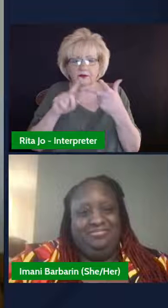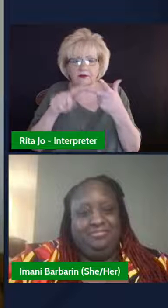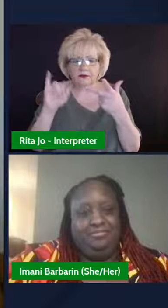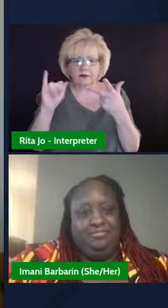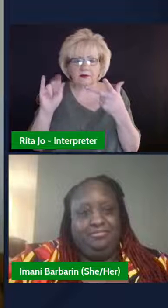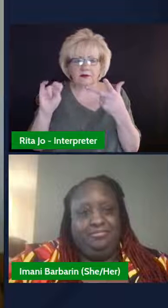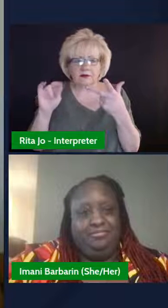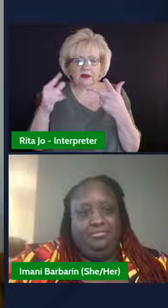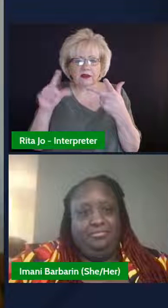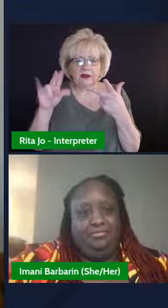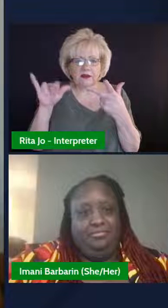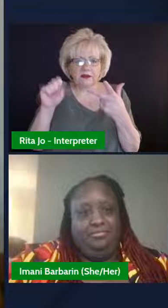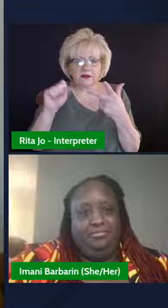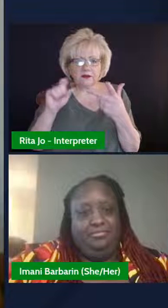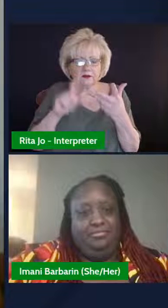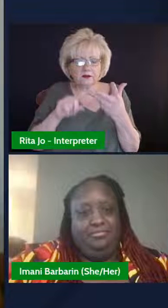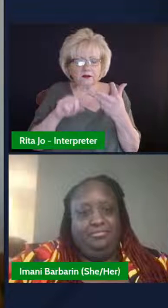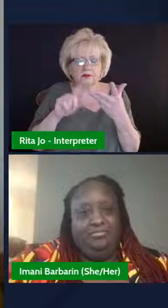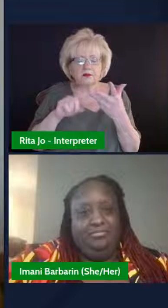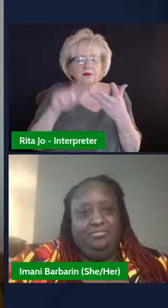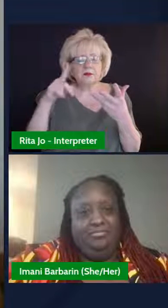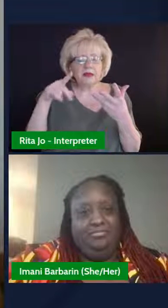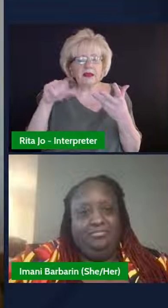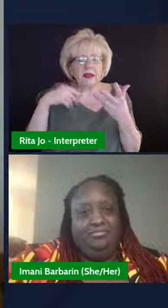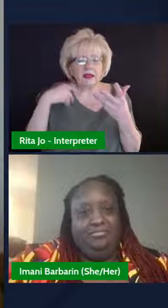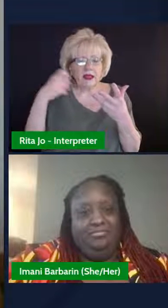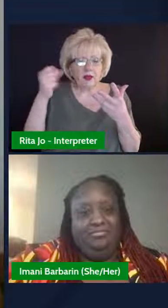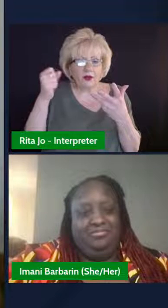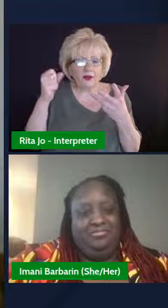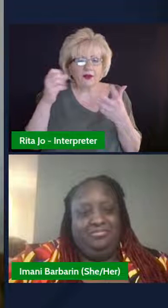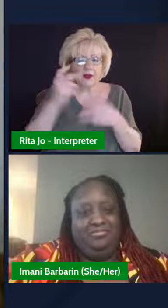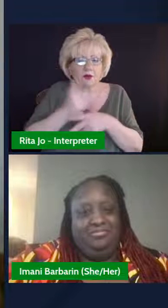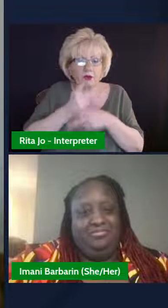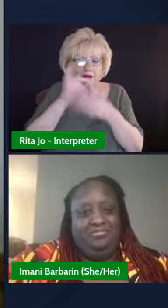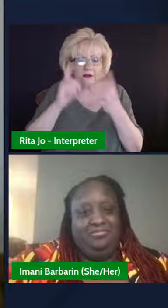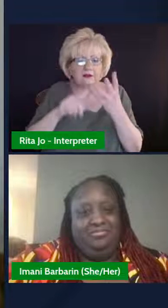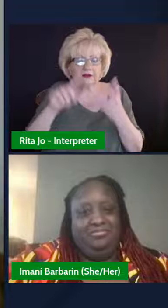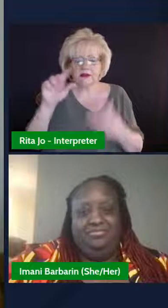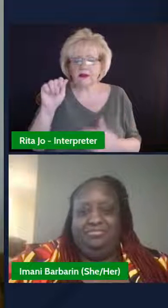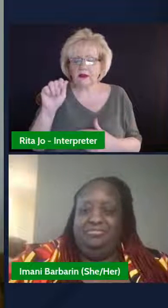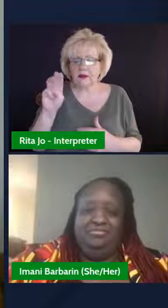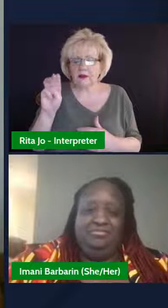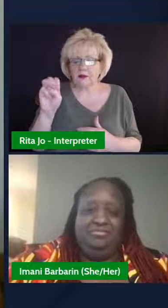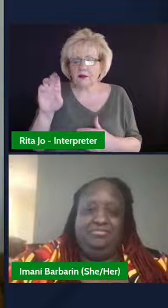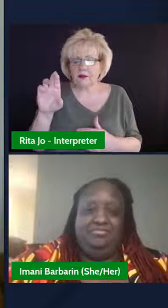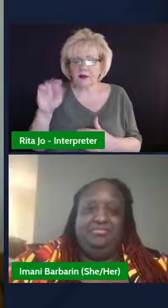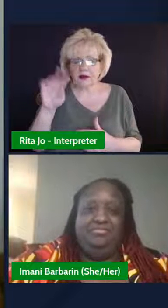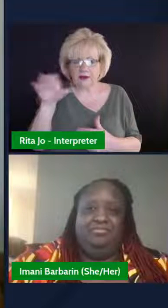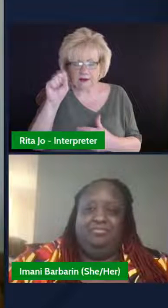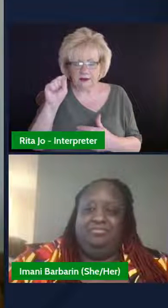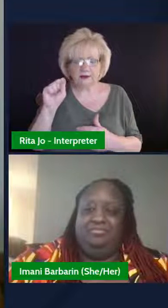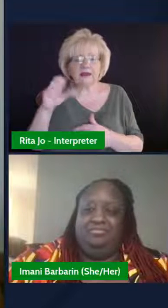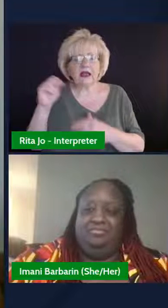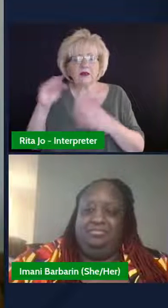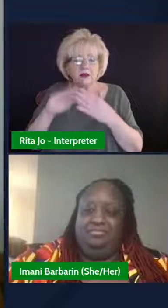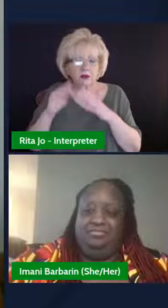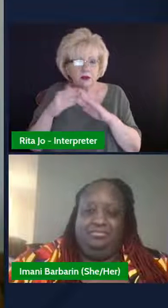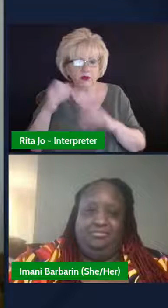and Wellness, and AmeriHealth Carteris, and our community sponsor, UPMC.